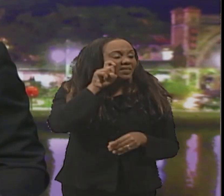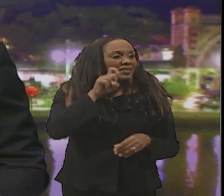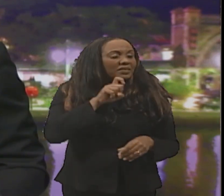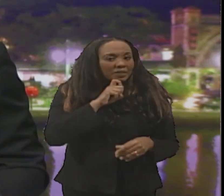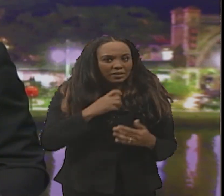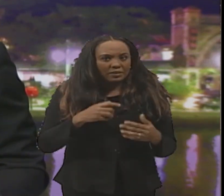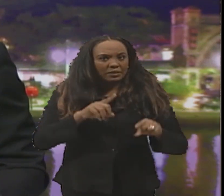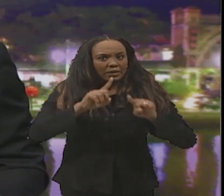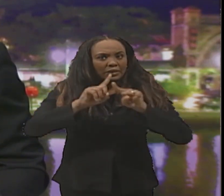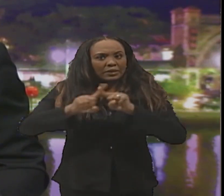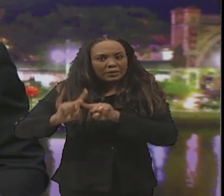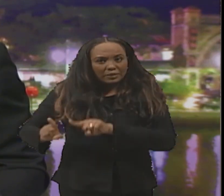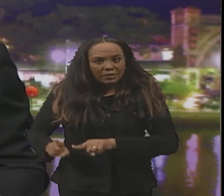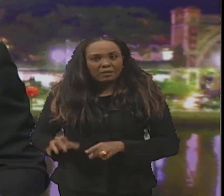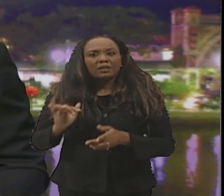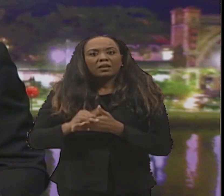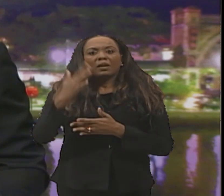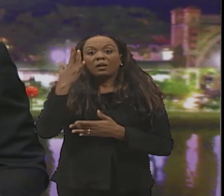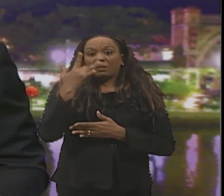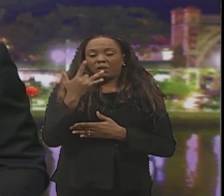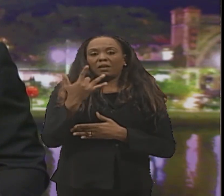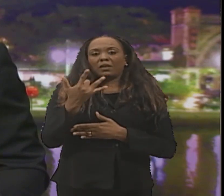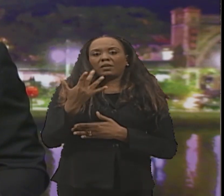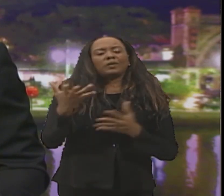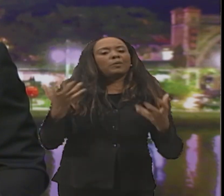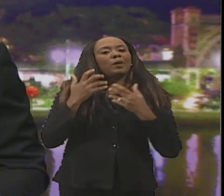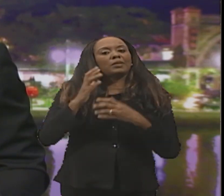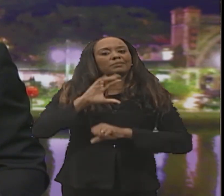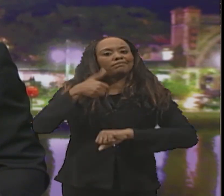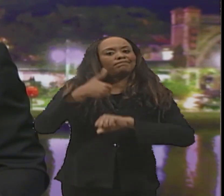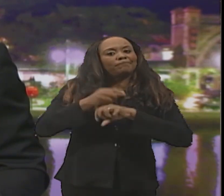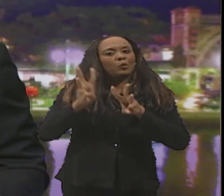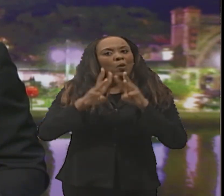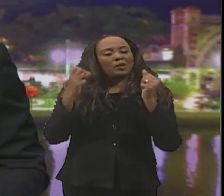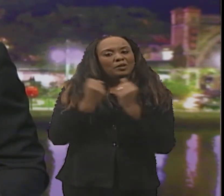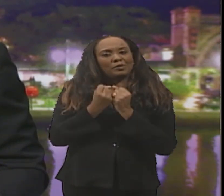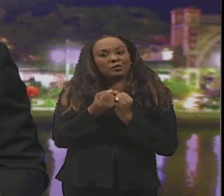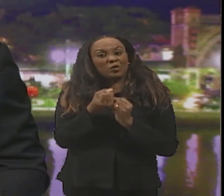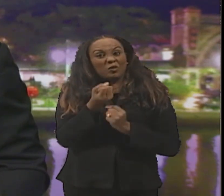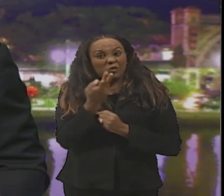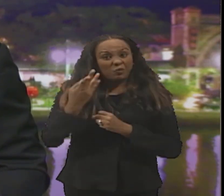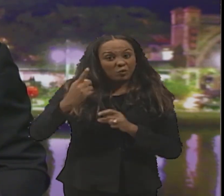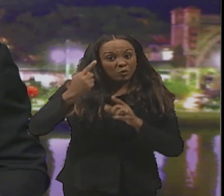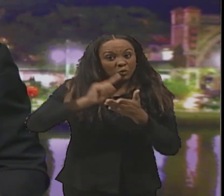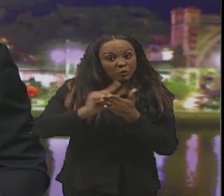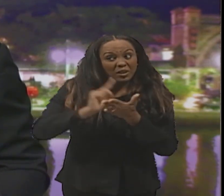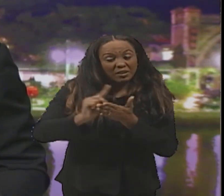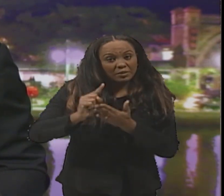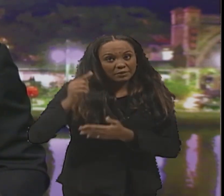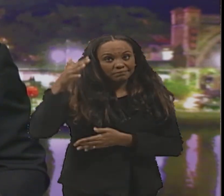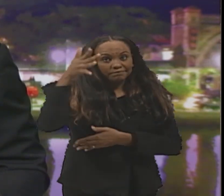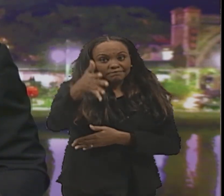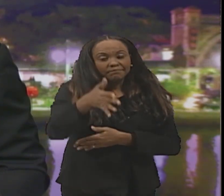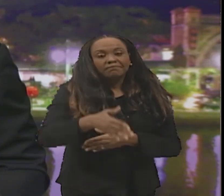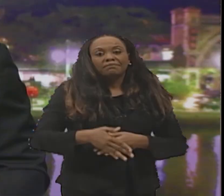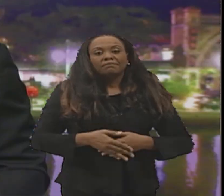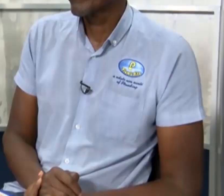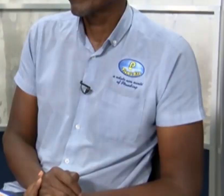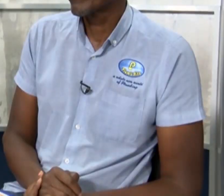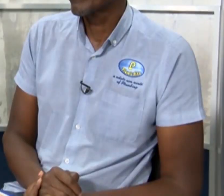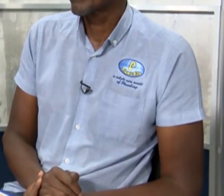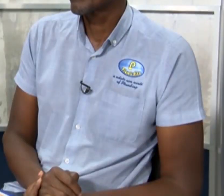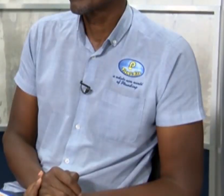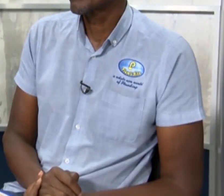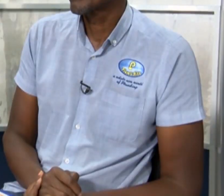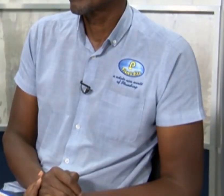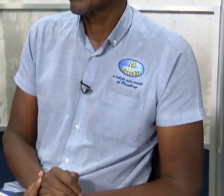says, the Pure Sex Center wants to organize some workshops in a few weeks' time. It has been difficult for